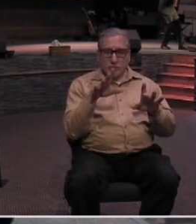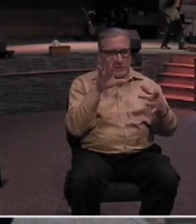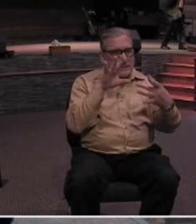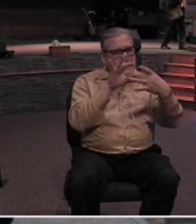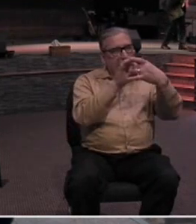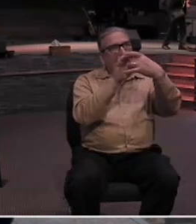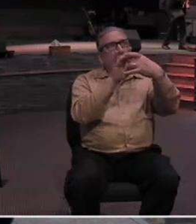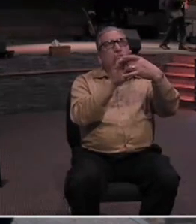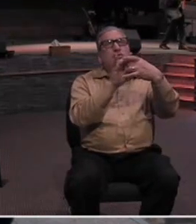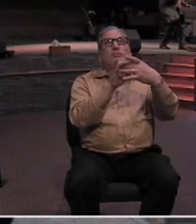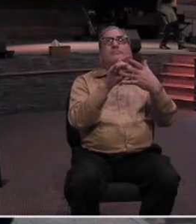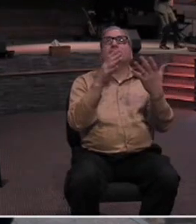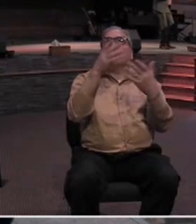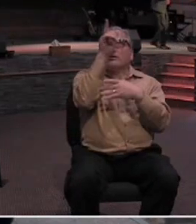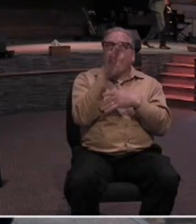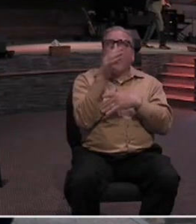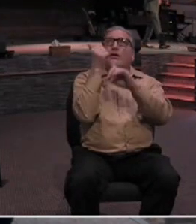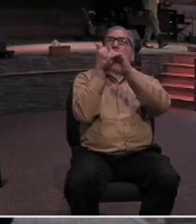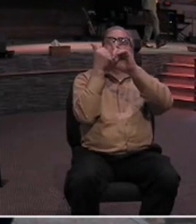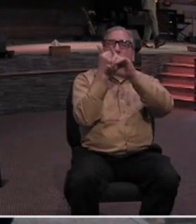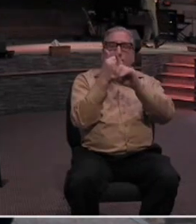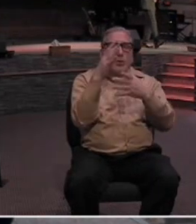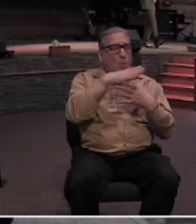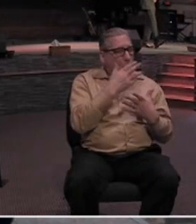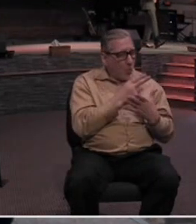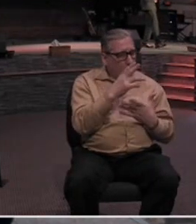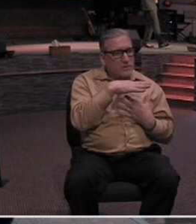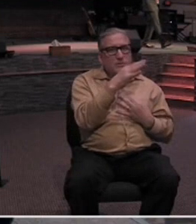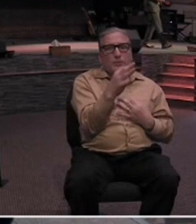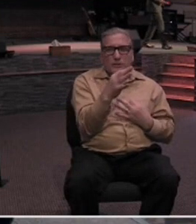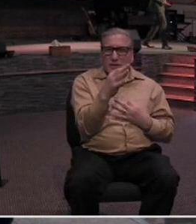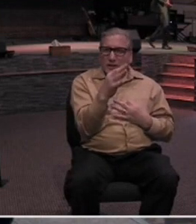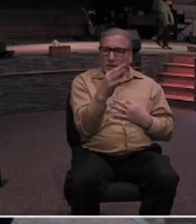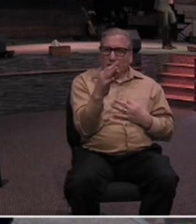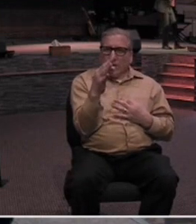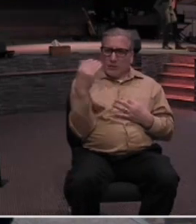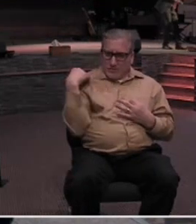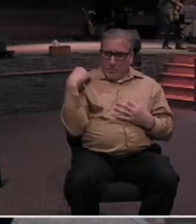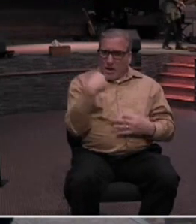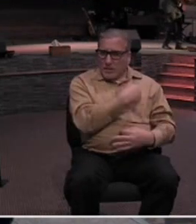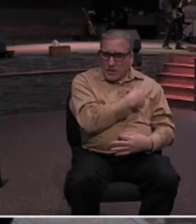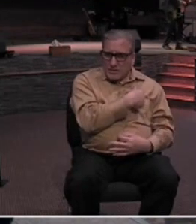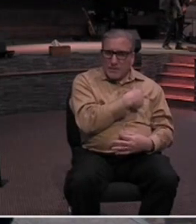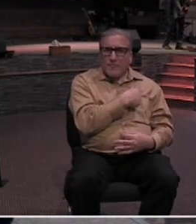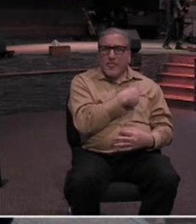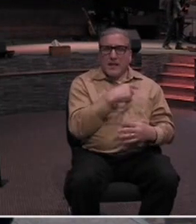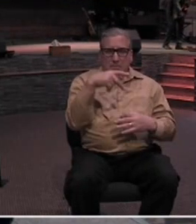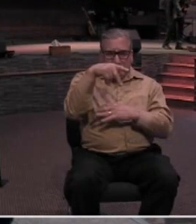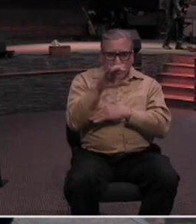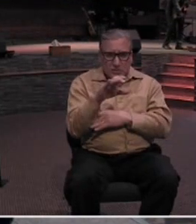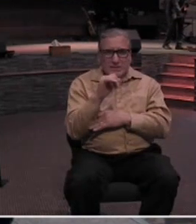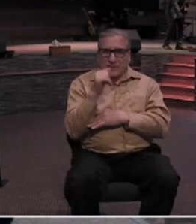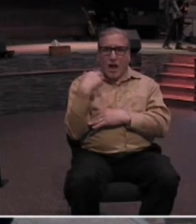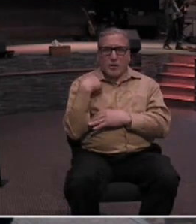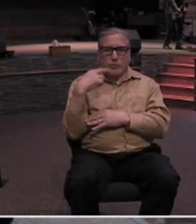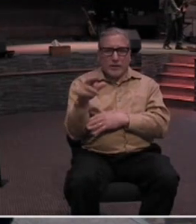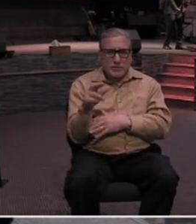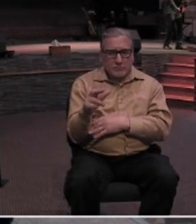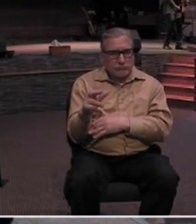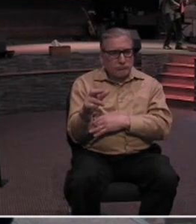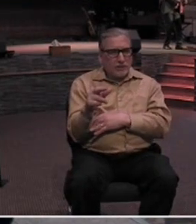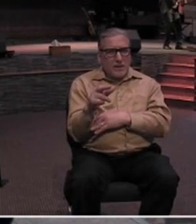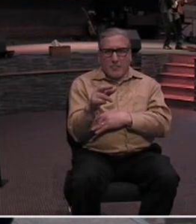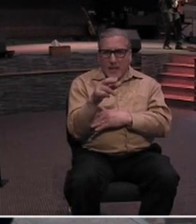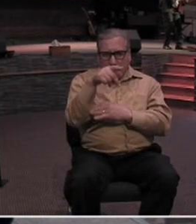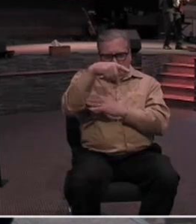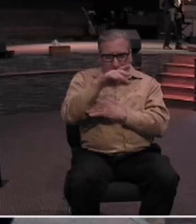essence of Almighty God, the Holy Spirit. Can I remind us today that Pentecost is not a religion? I said